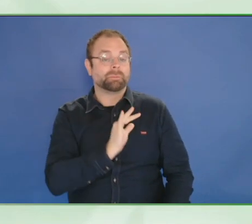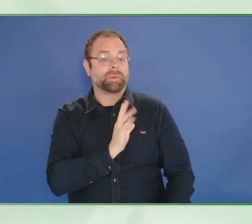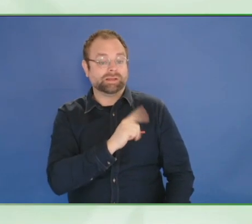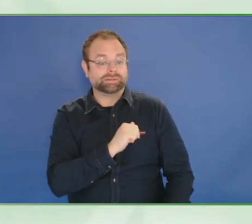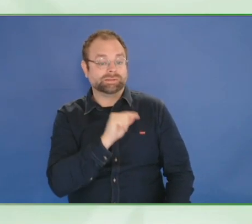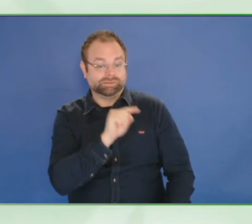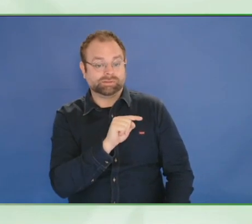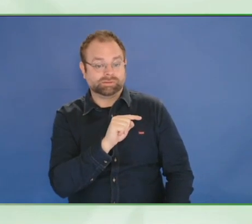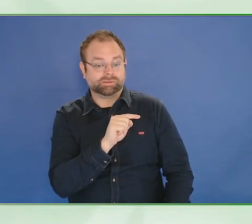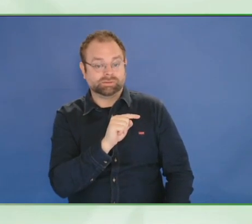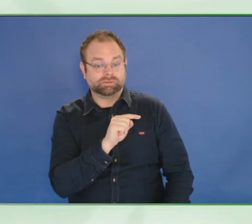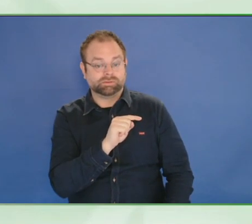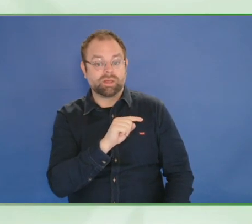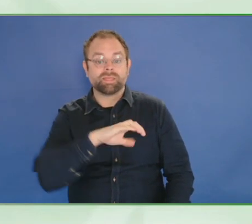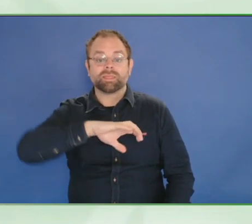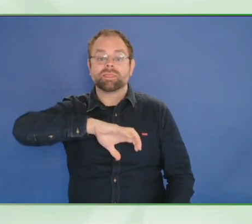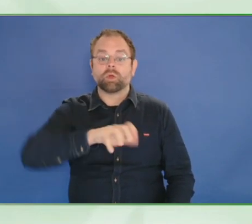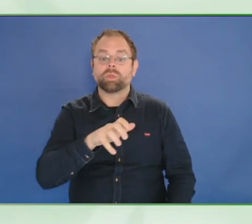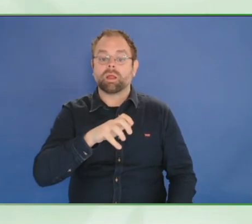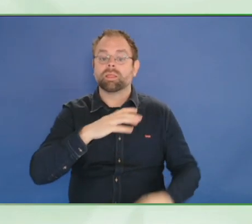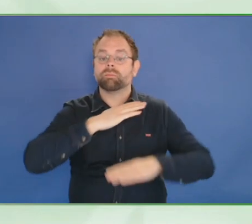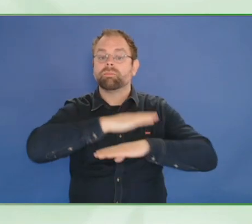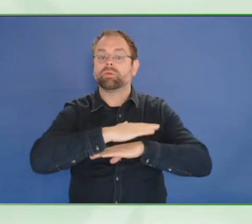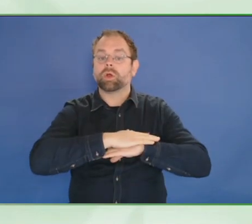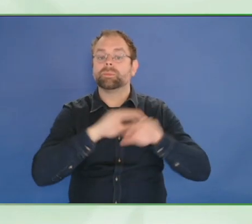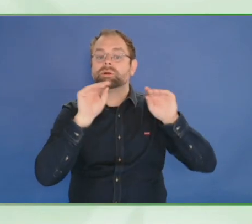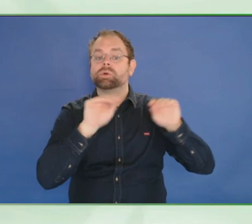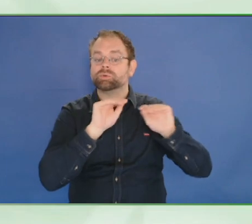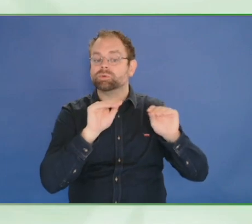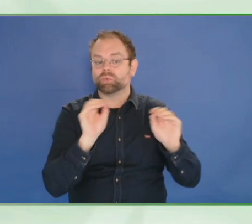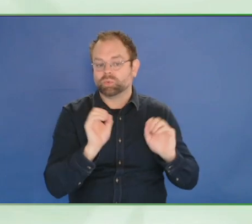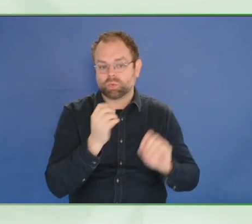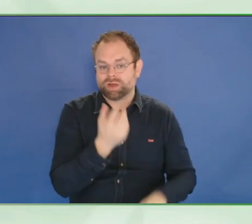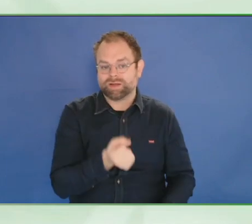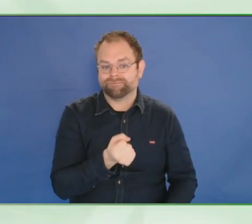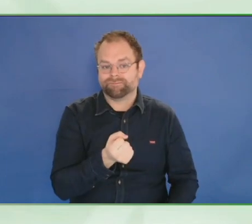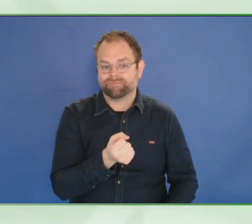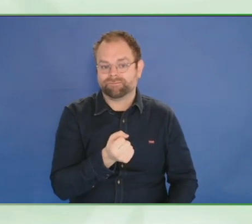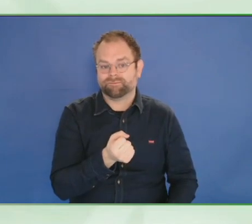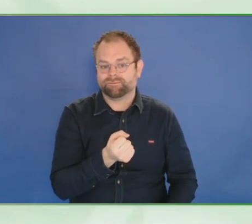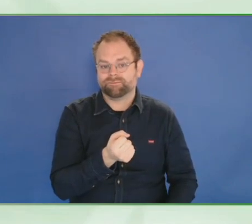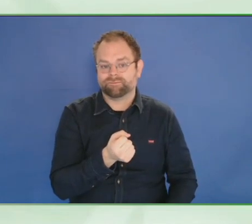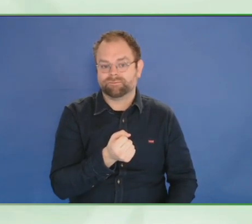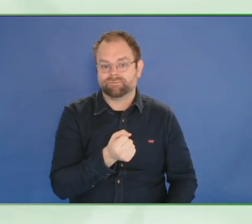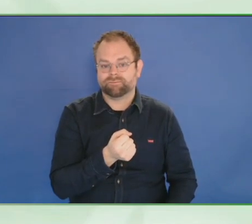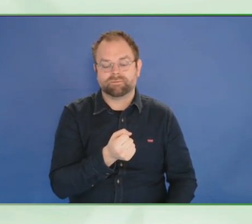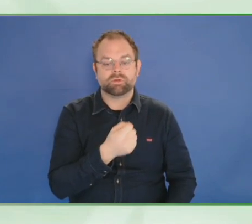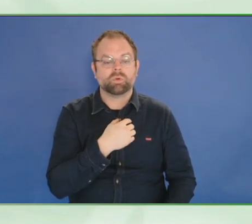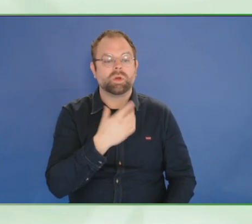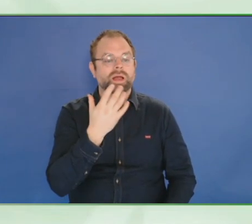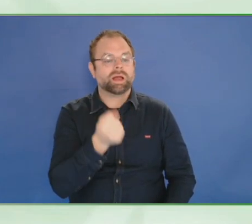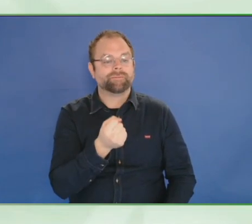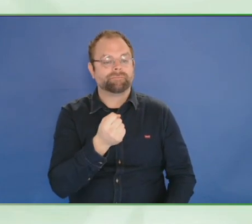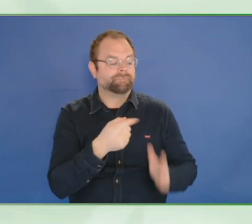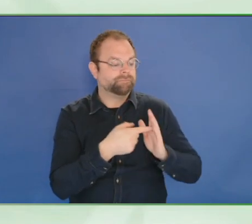just for each school alone. They have the school classes